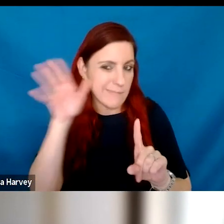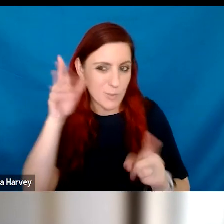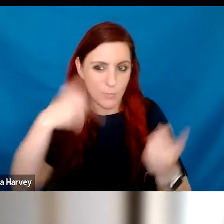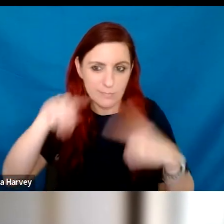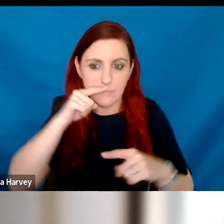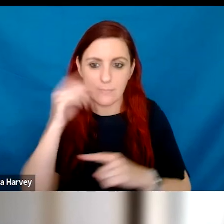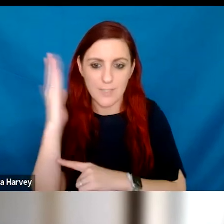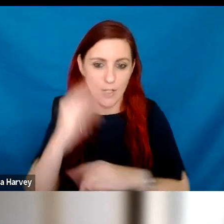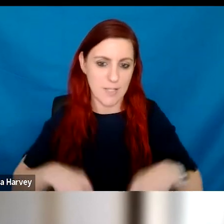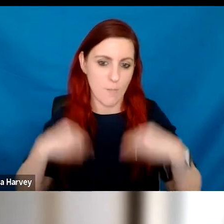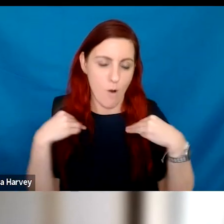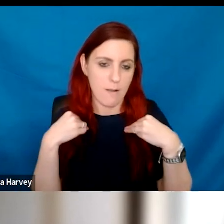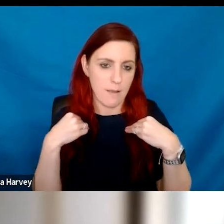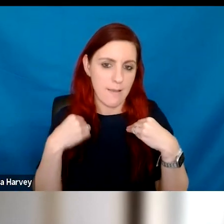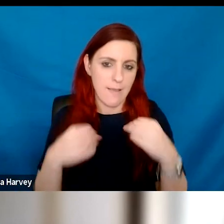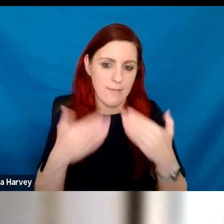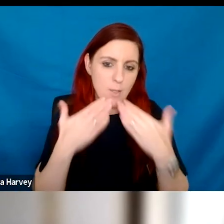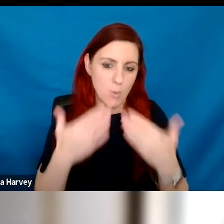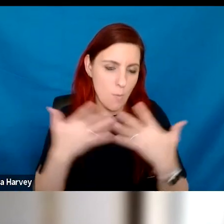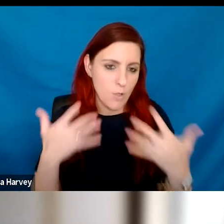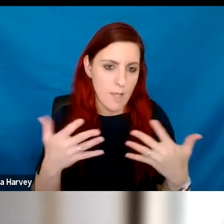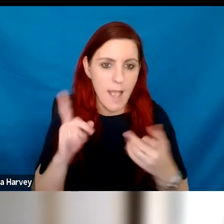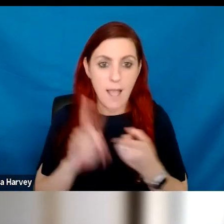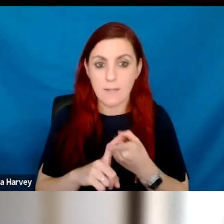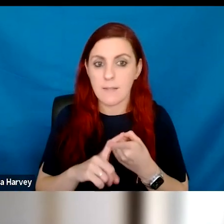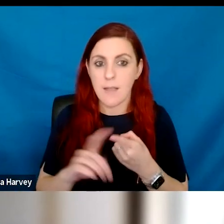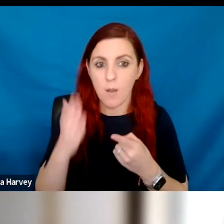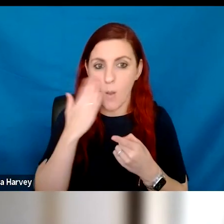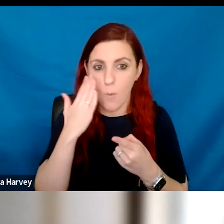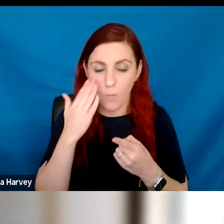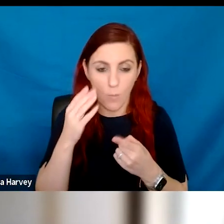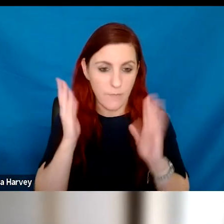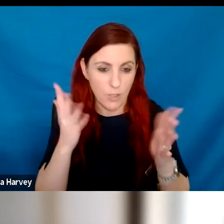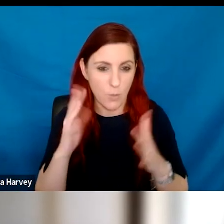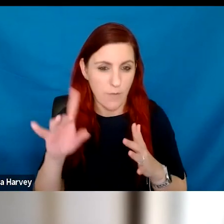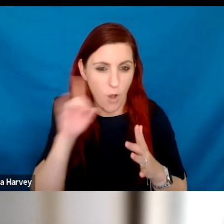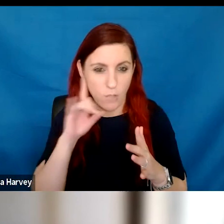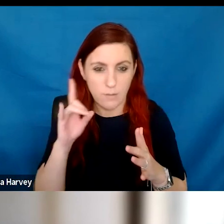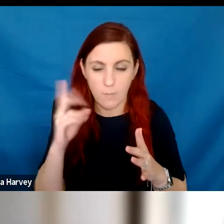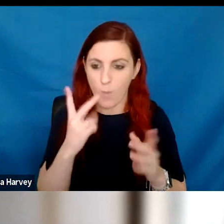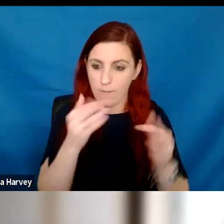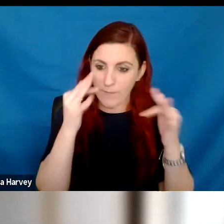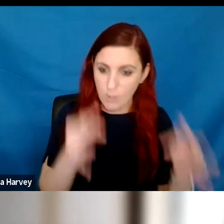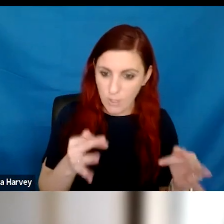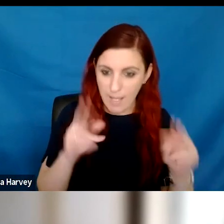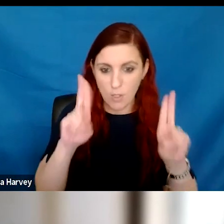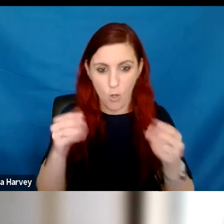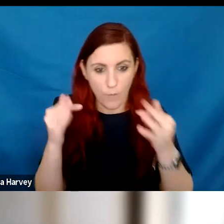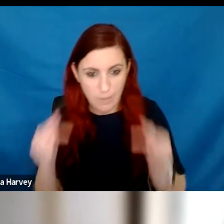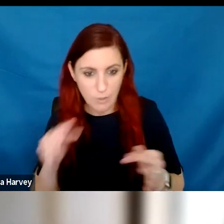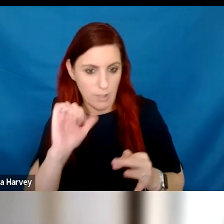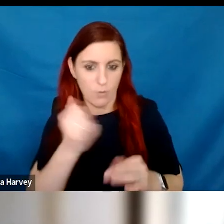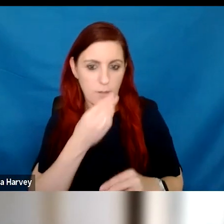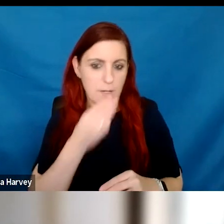presentations, and definitely we've heard both officially and unofficially, your